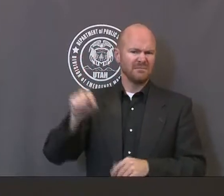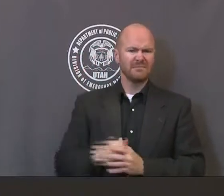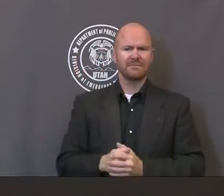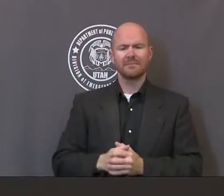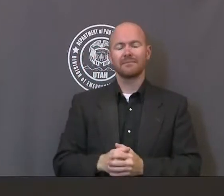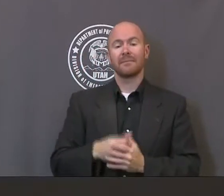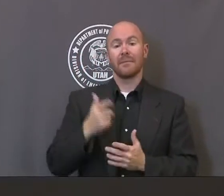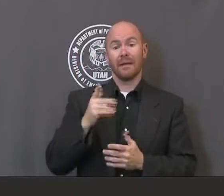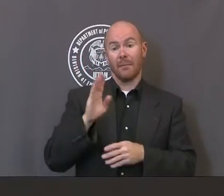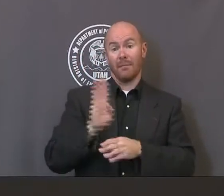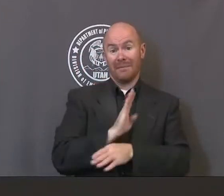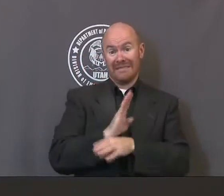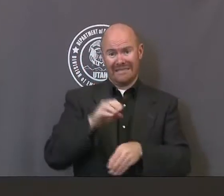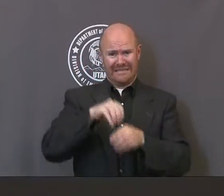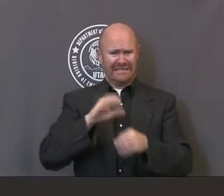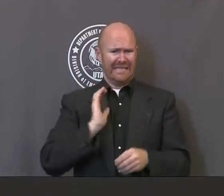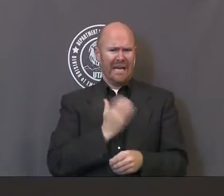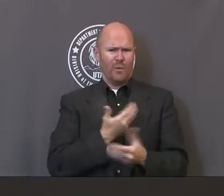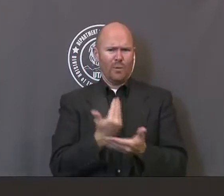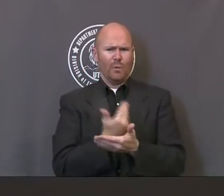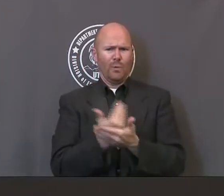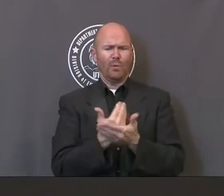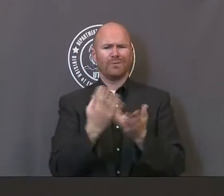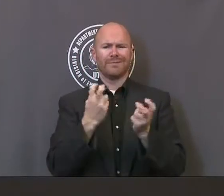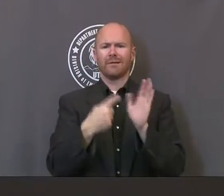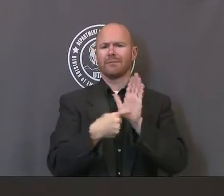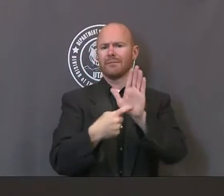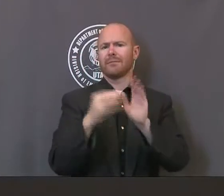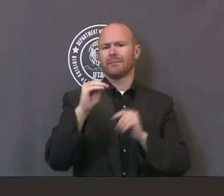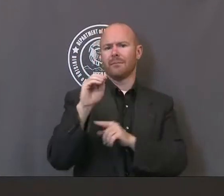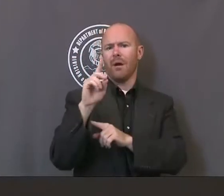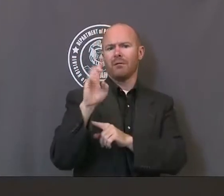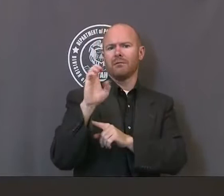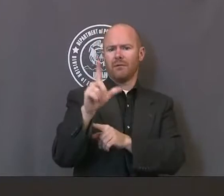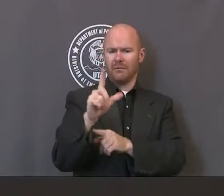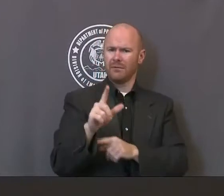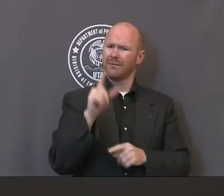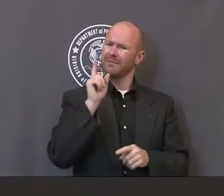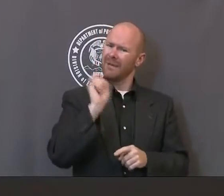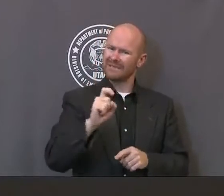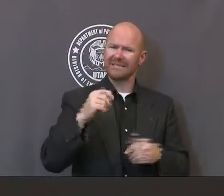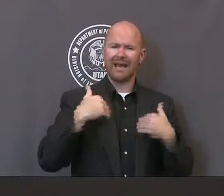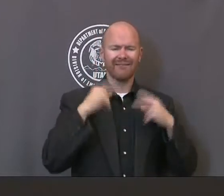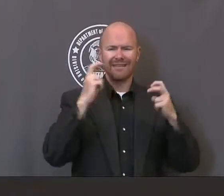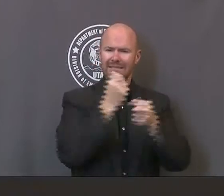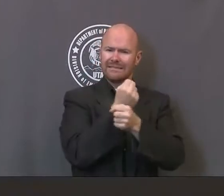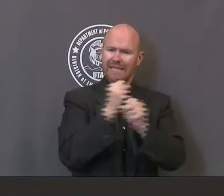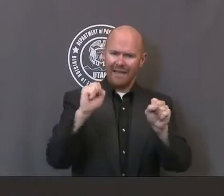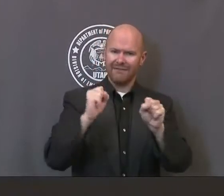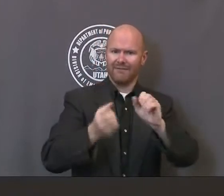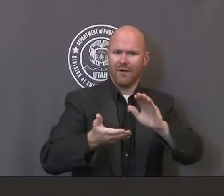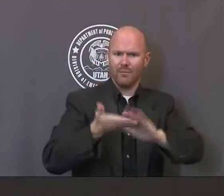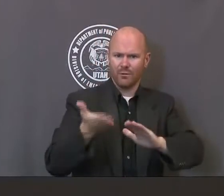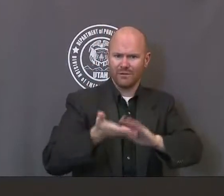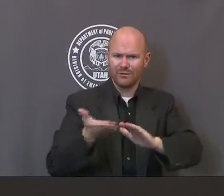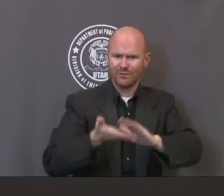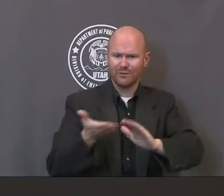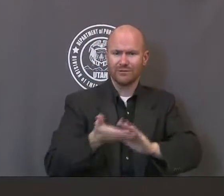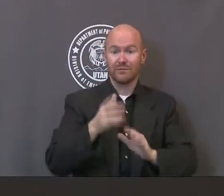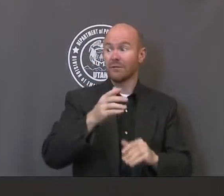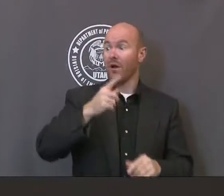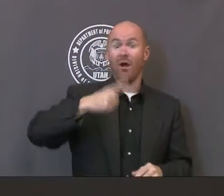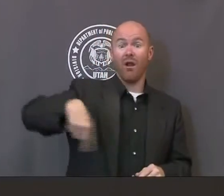businesses in this new model are expected to continue practicing safe operations, and each of us has the responsibility